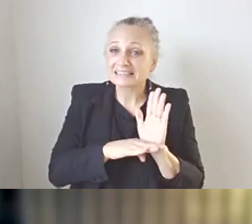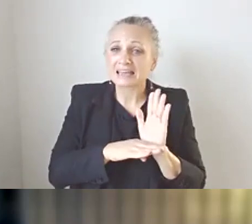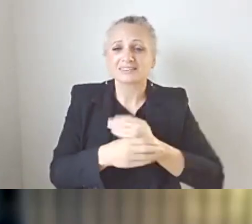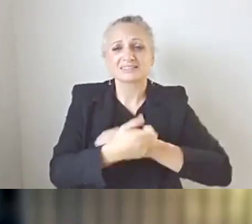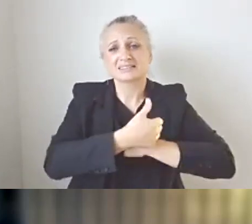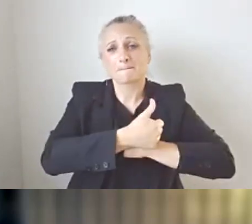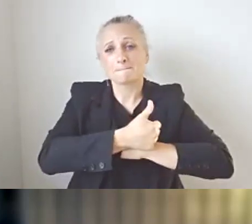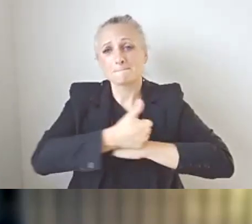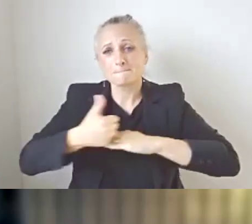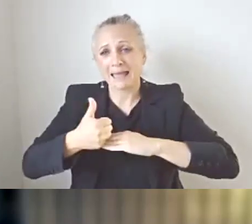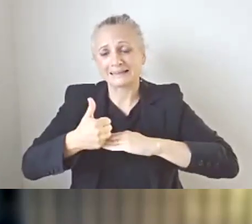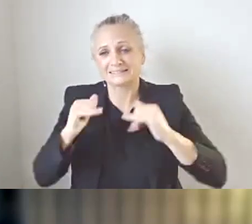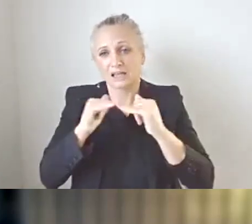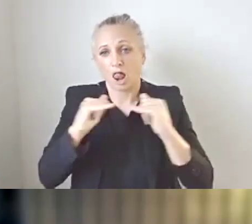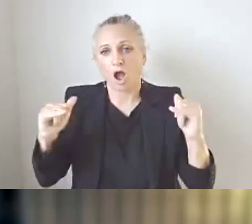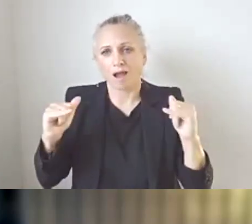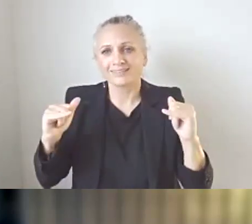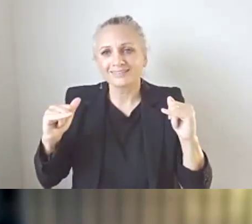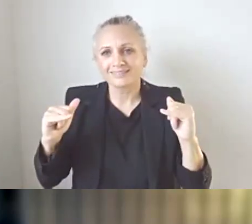something compliant with the